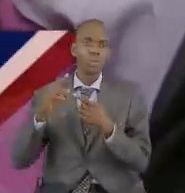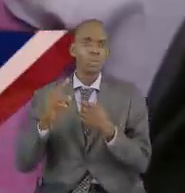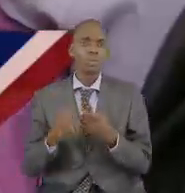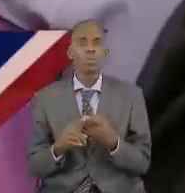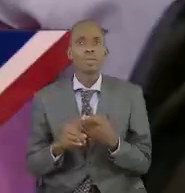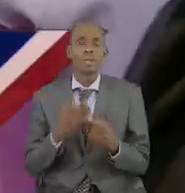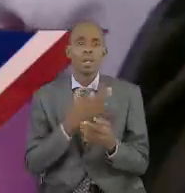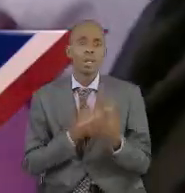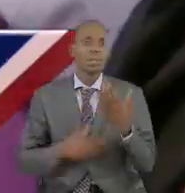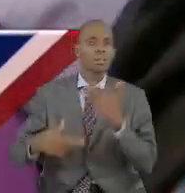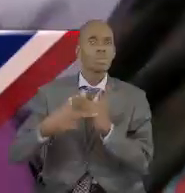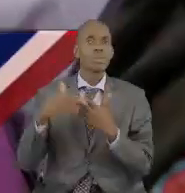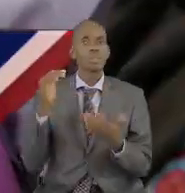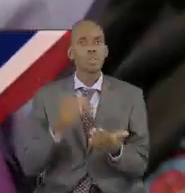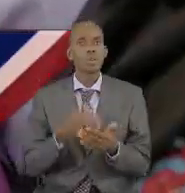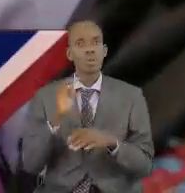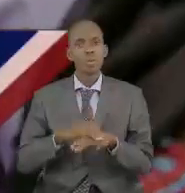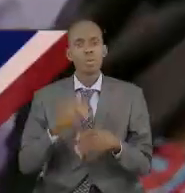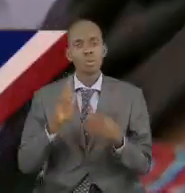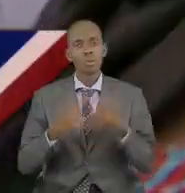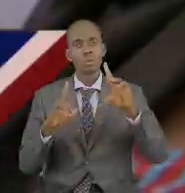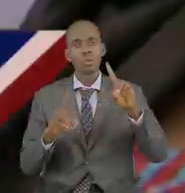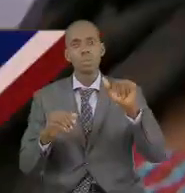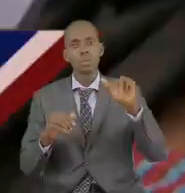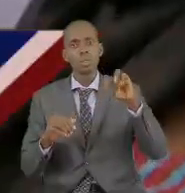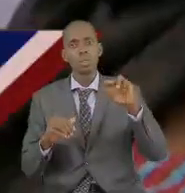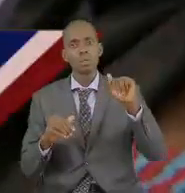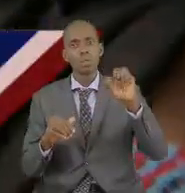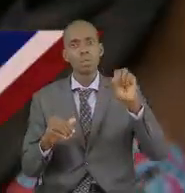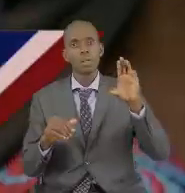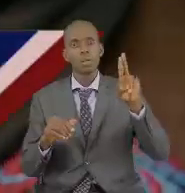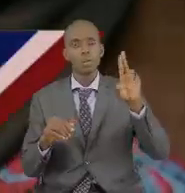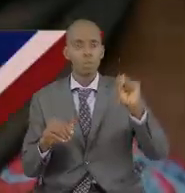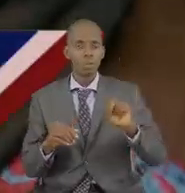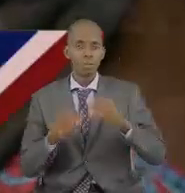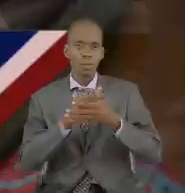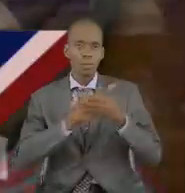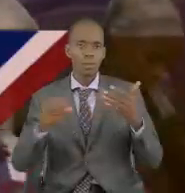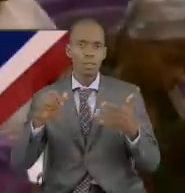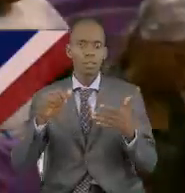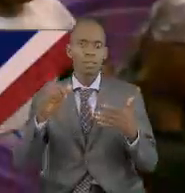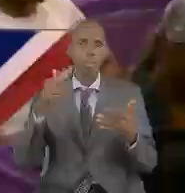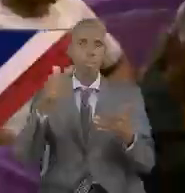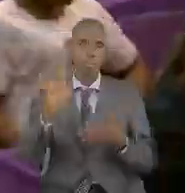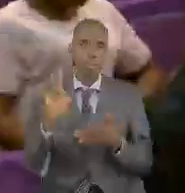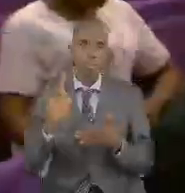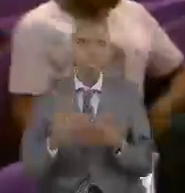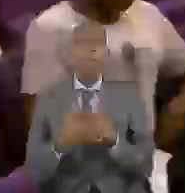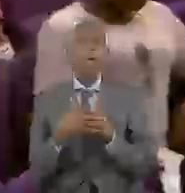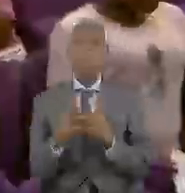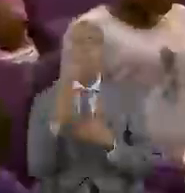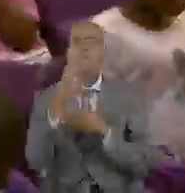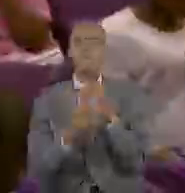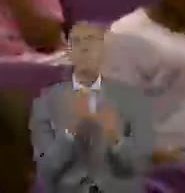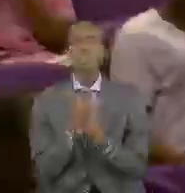returned again unto Damascus. Then in verse 18, it says, then after 3 years, I